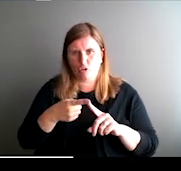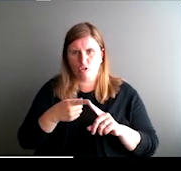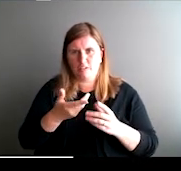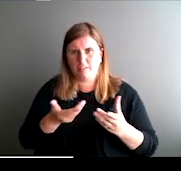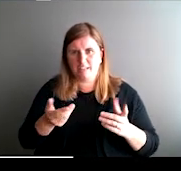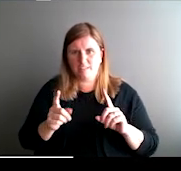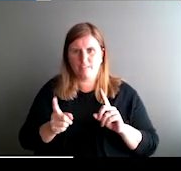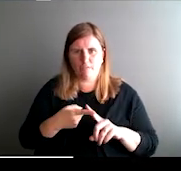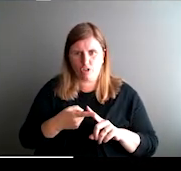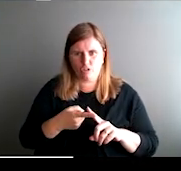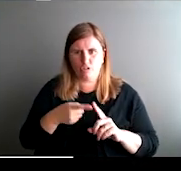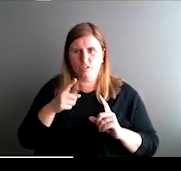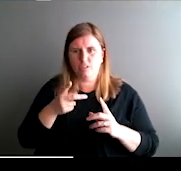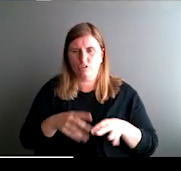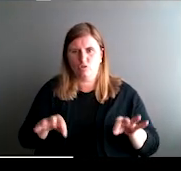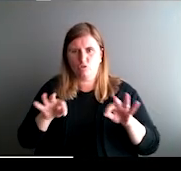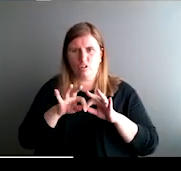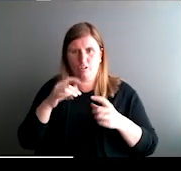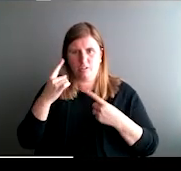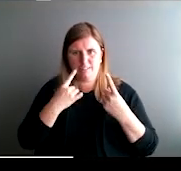first. It's a critical consideration.